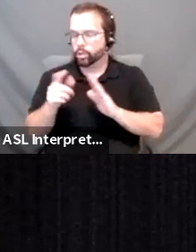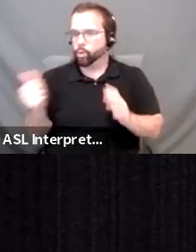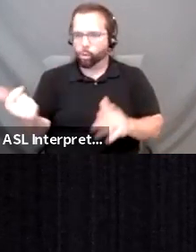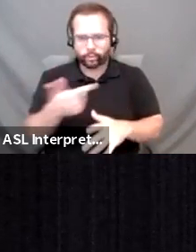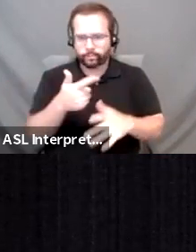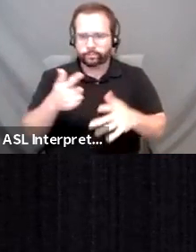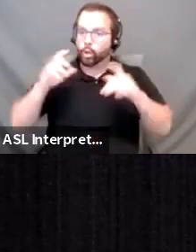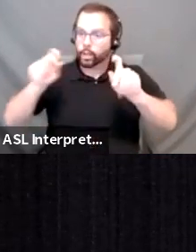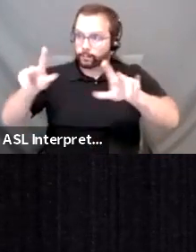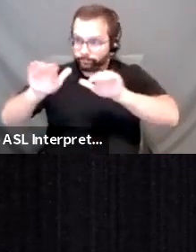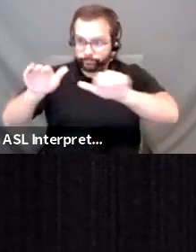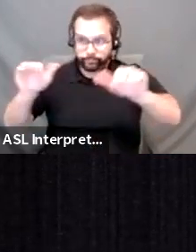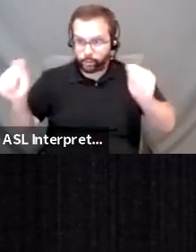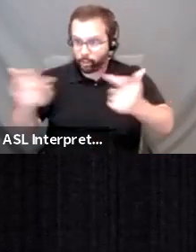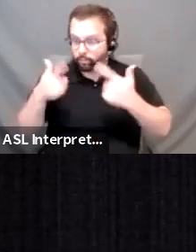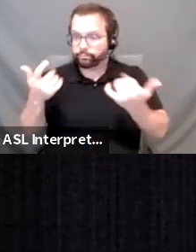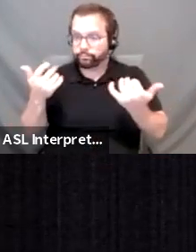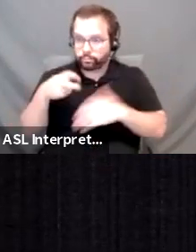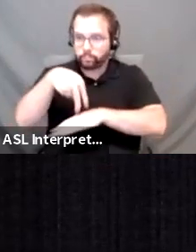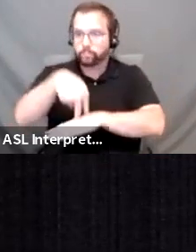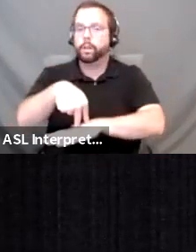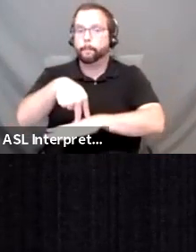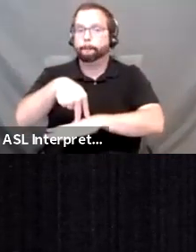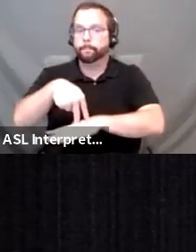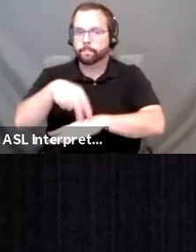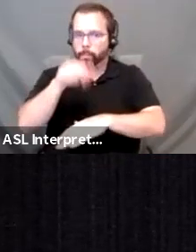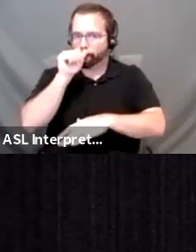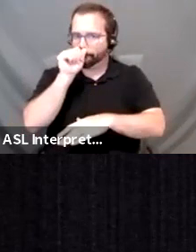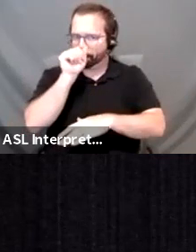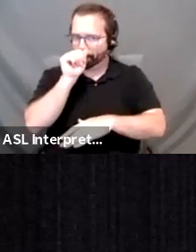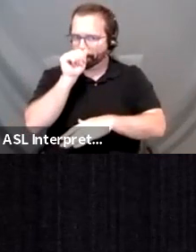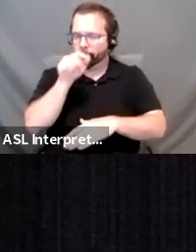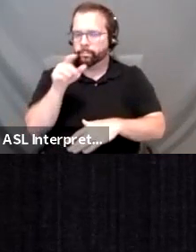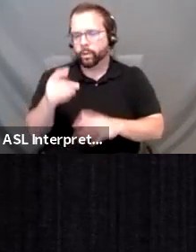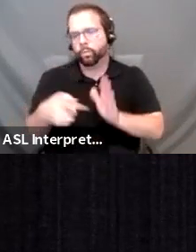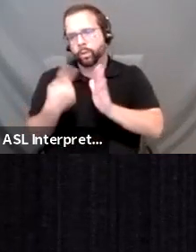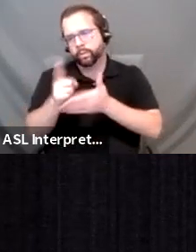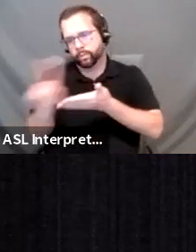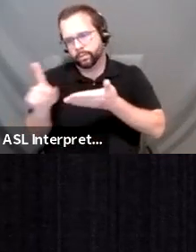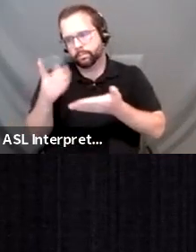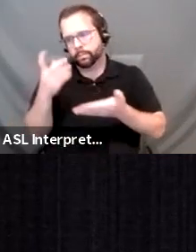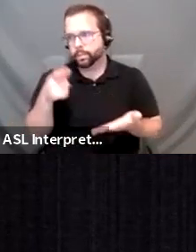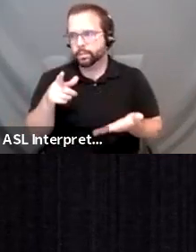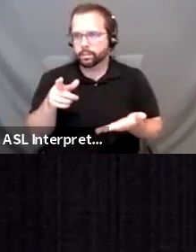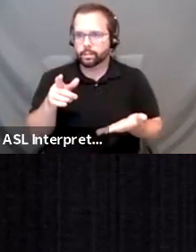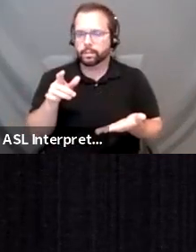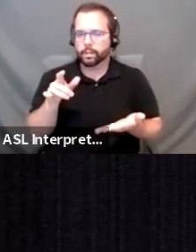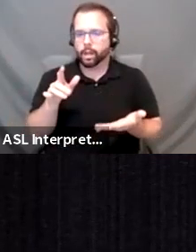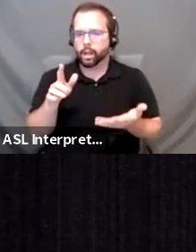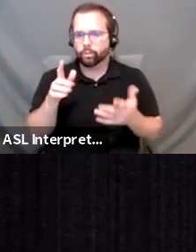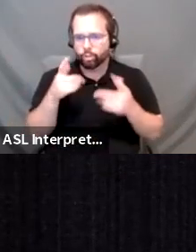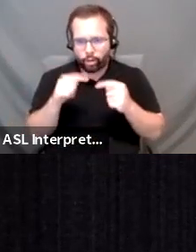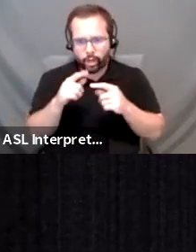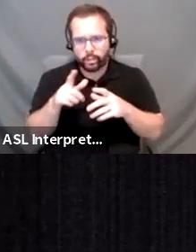Like, so I try to do it once a week, because they kind of they all get bored of the videos and stuff like that. So I'll try to do different type of stretches and stuff